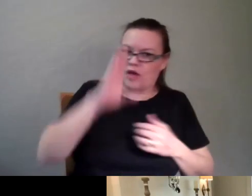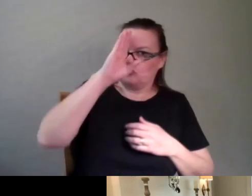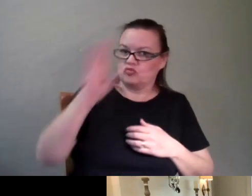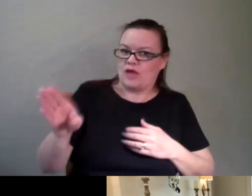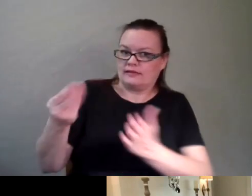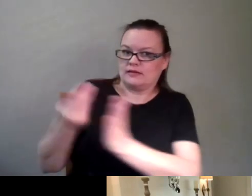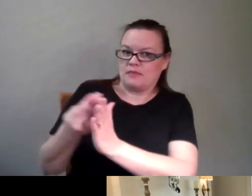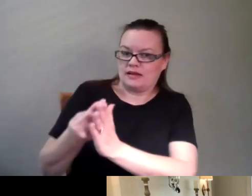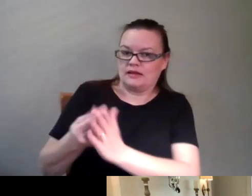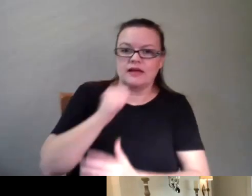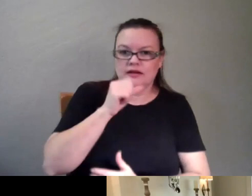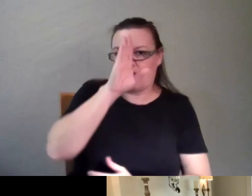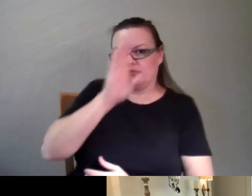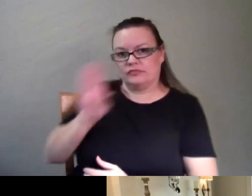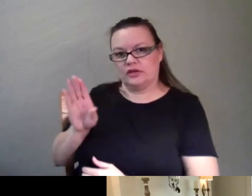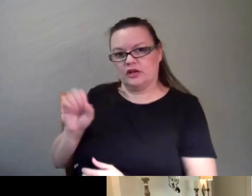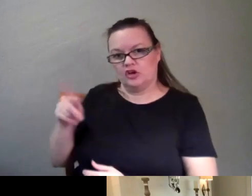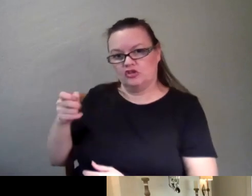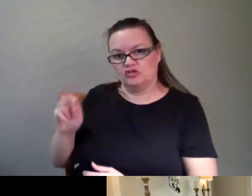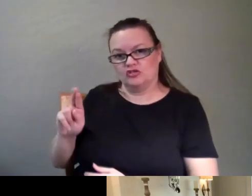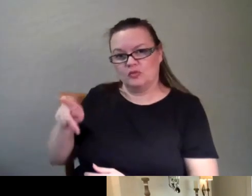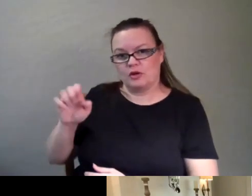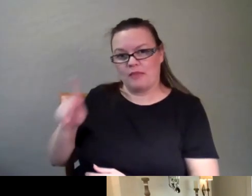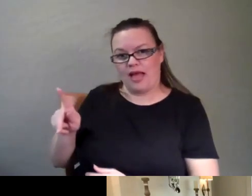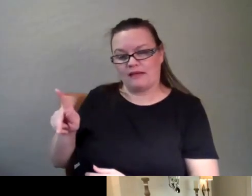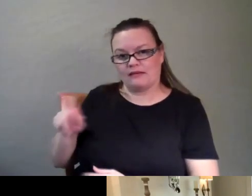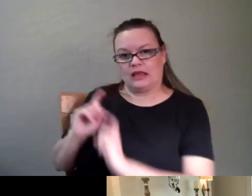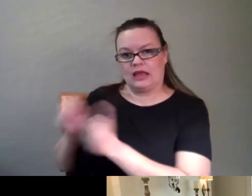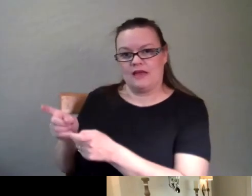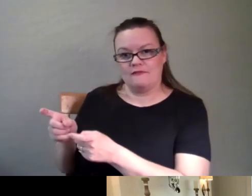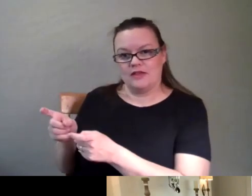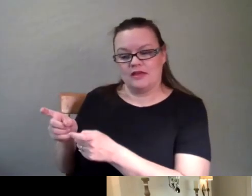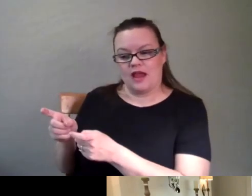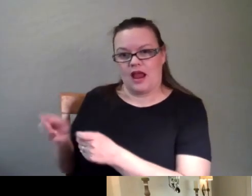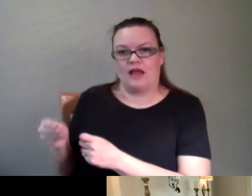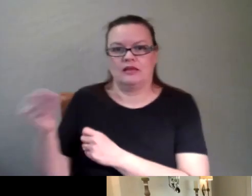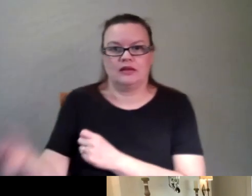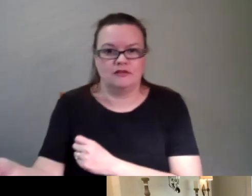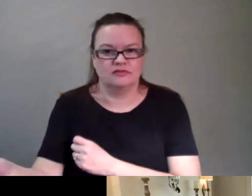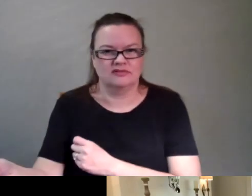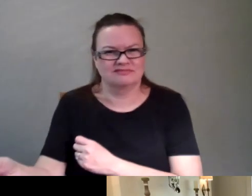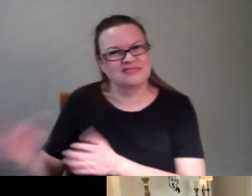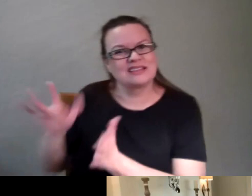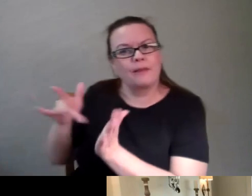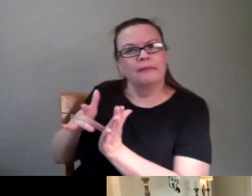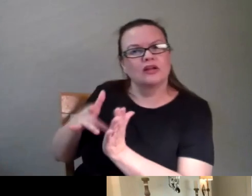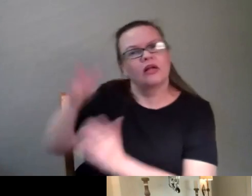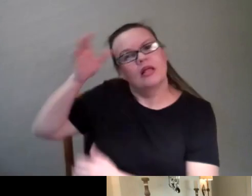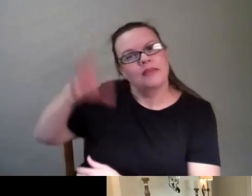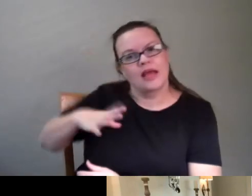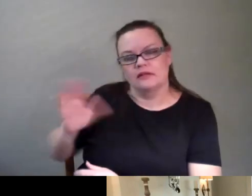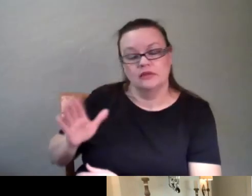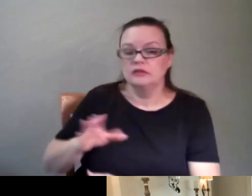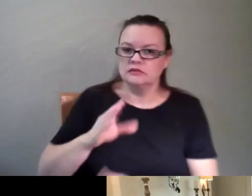because then the candidates are controlling their message. And then the candidates can be held that much more